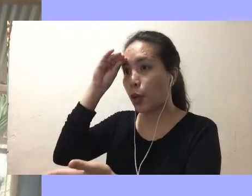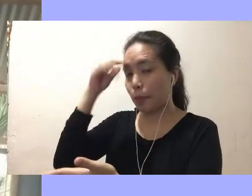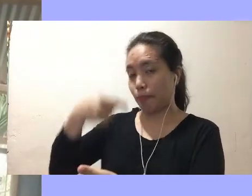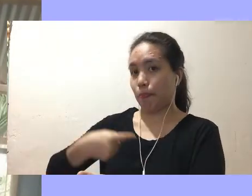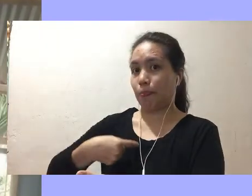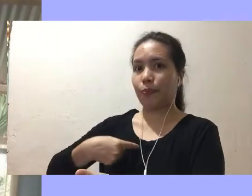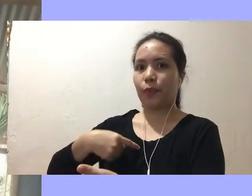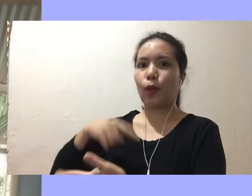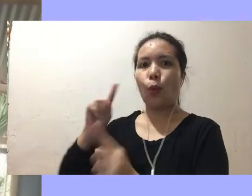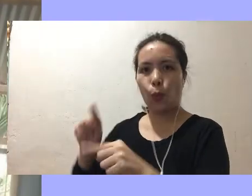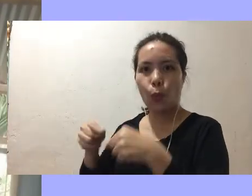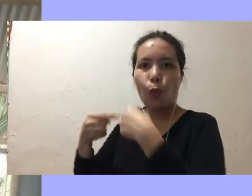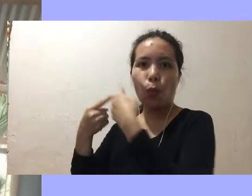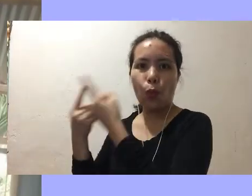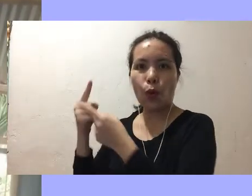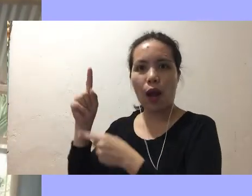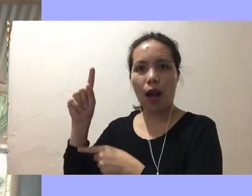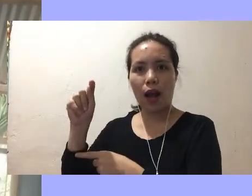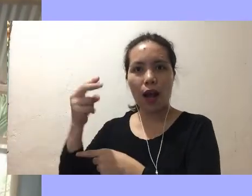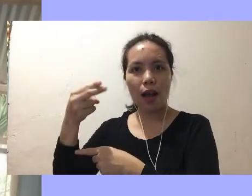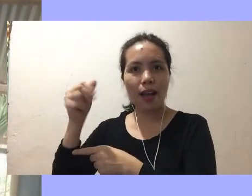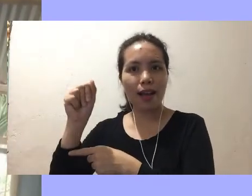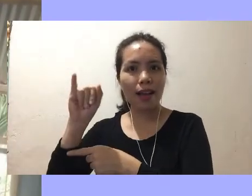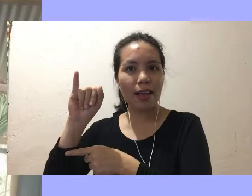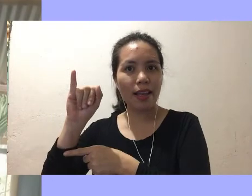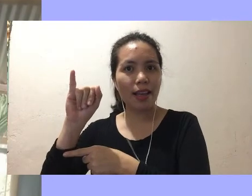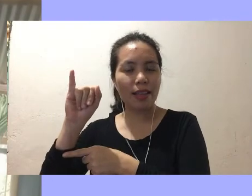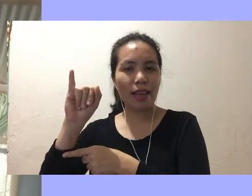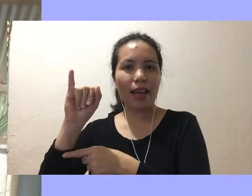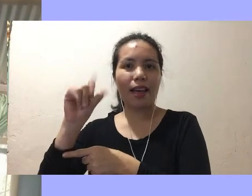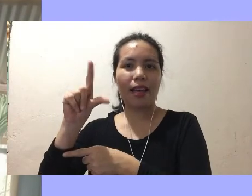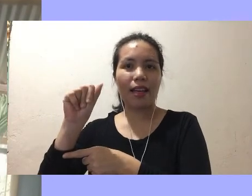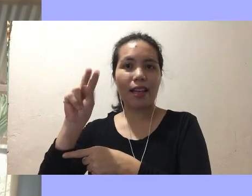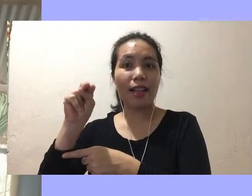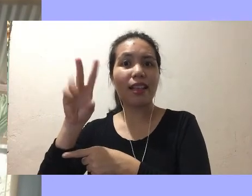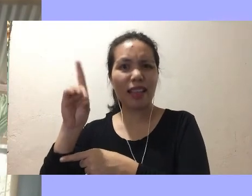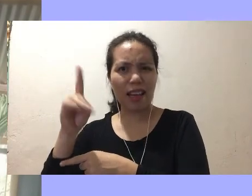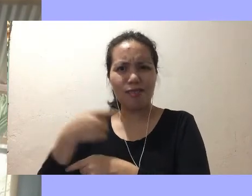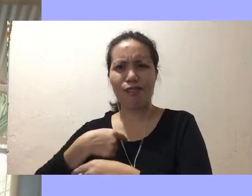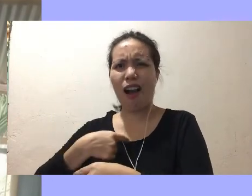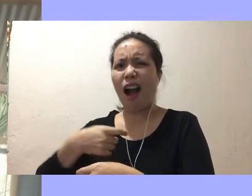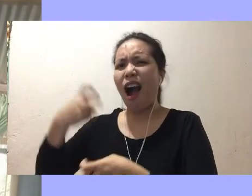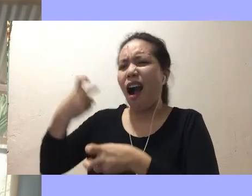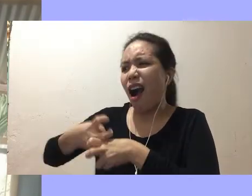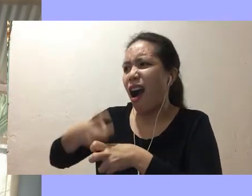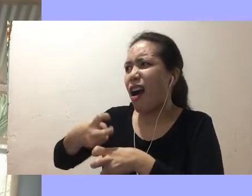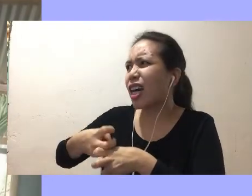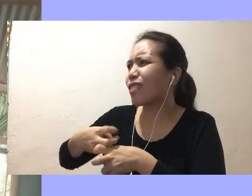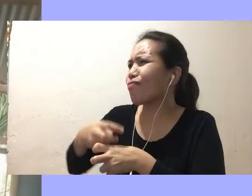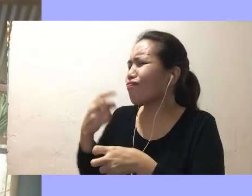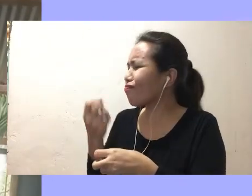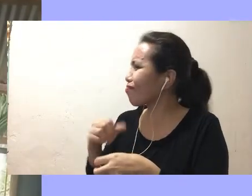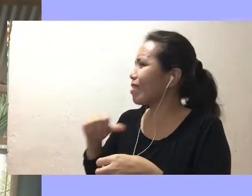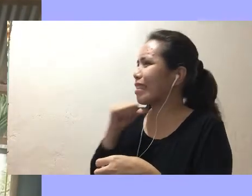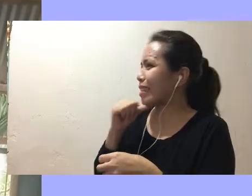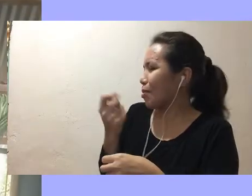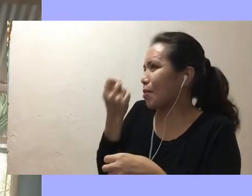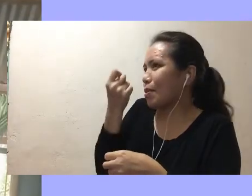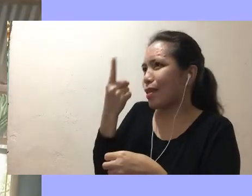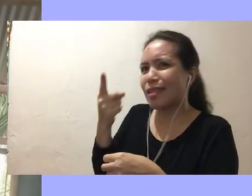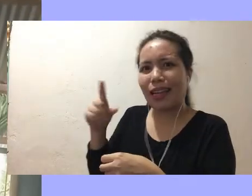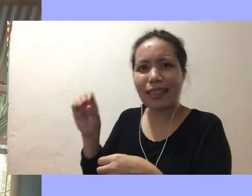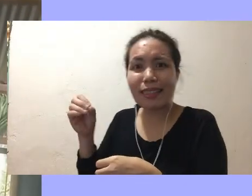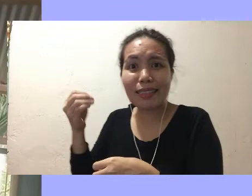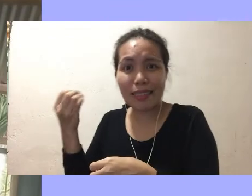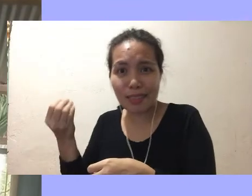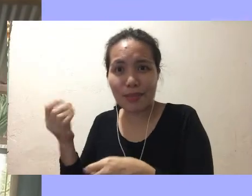when I went to Thailand, at in my first month, it was very difficult for me to relate with the